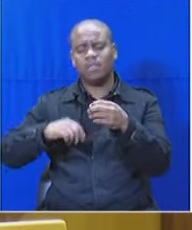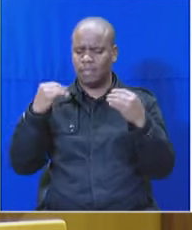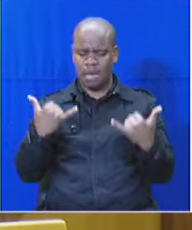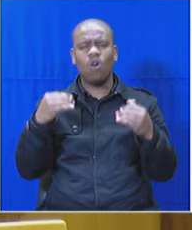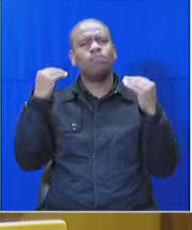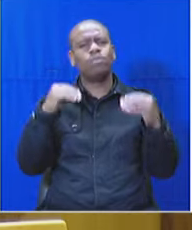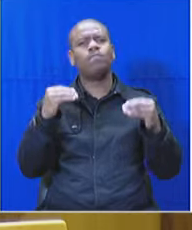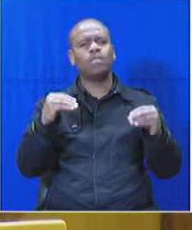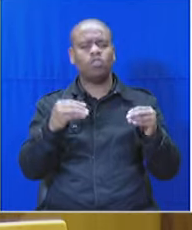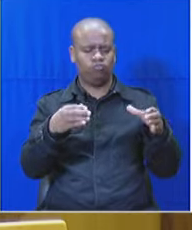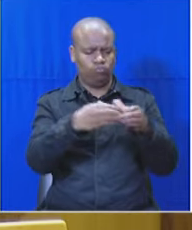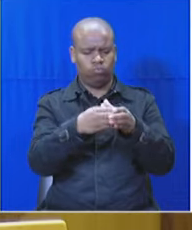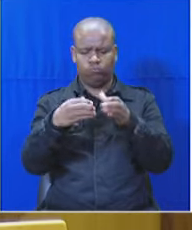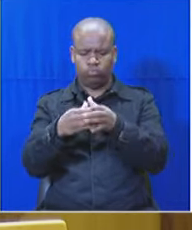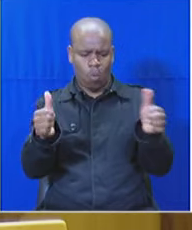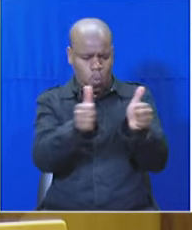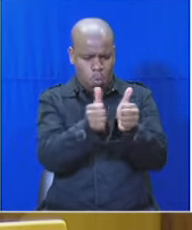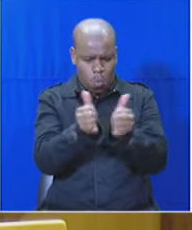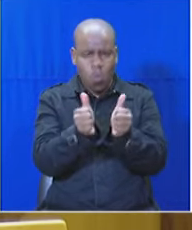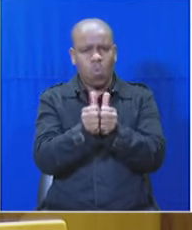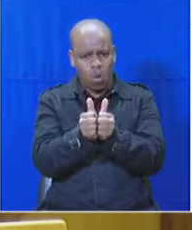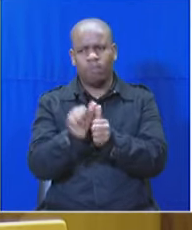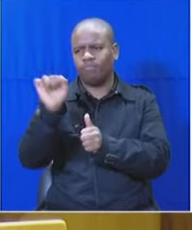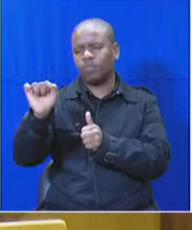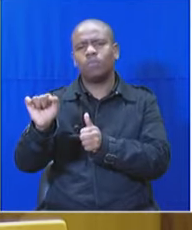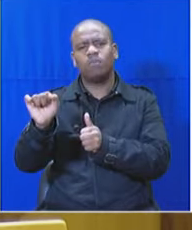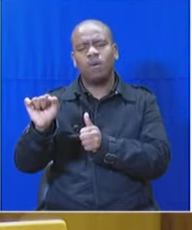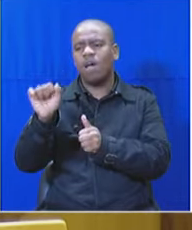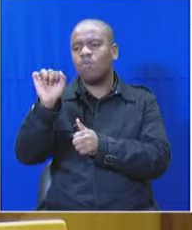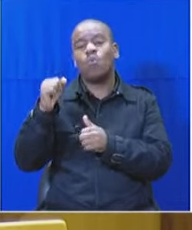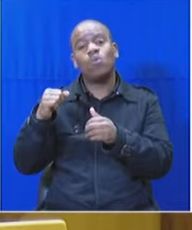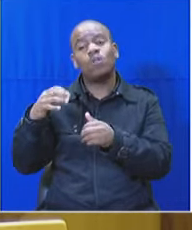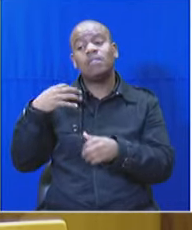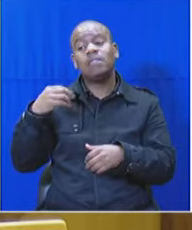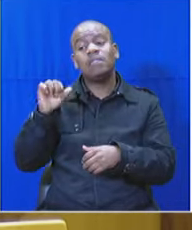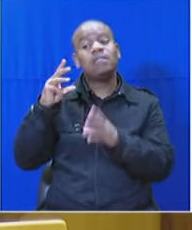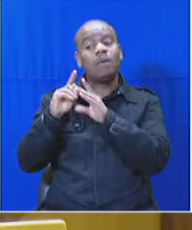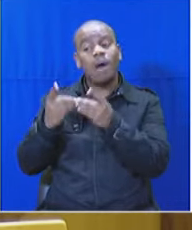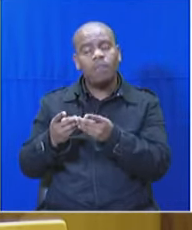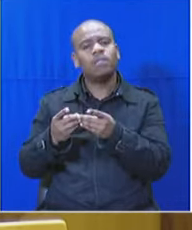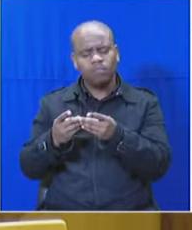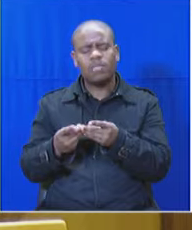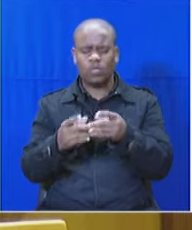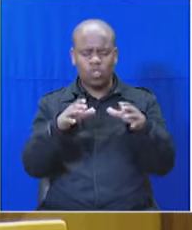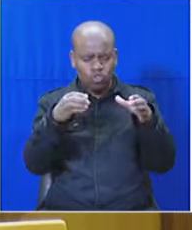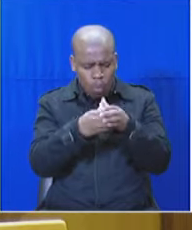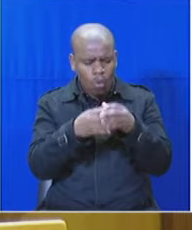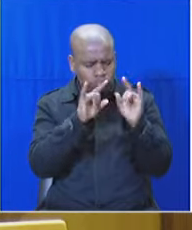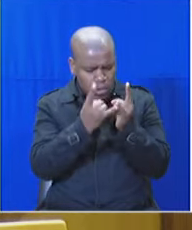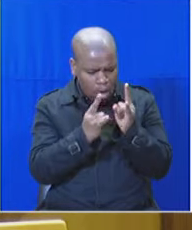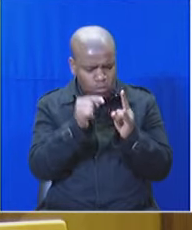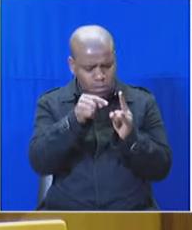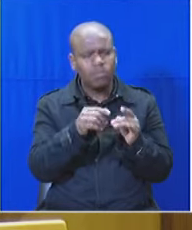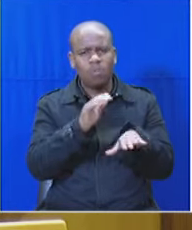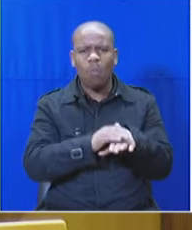the intention on the other side from your department is to develop those municipalities or small towns. Are we saying that